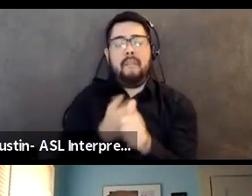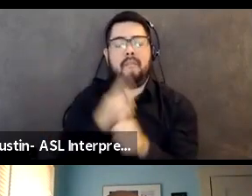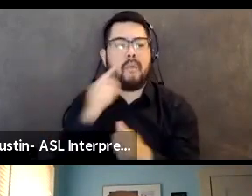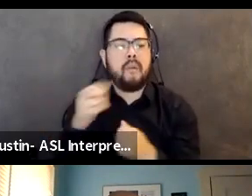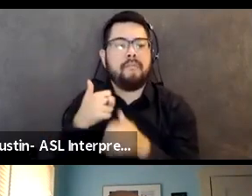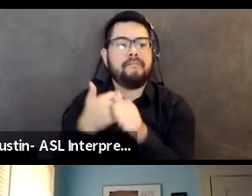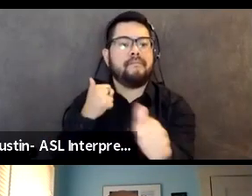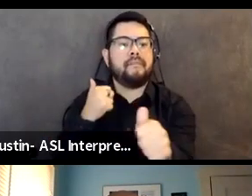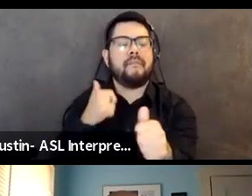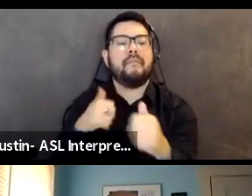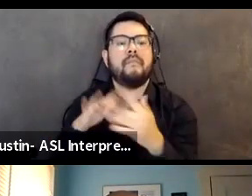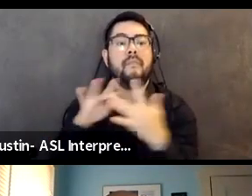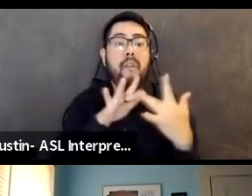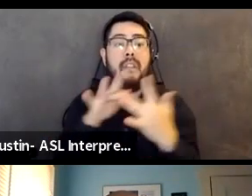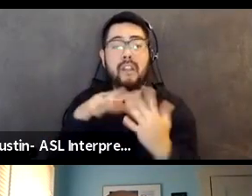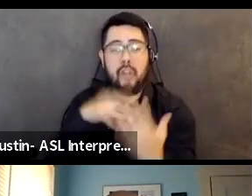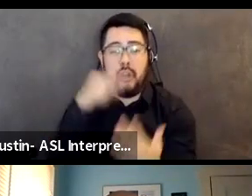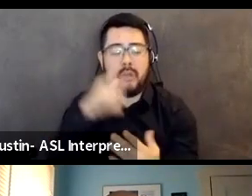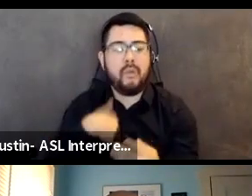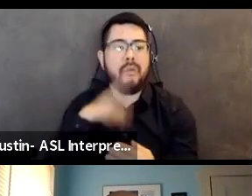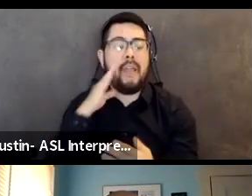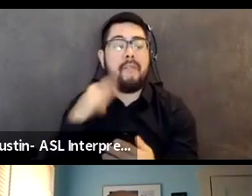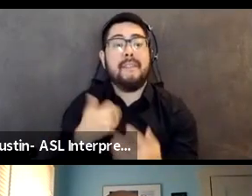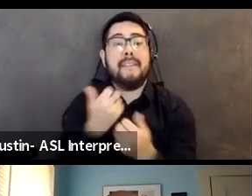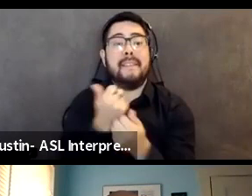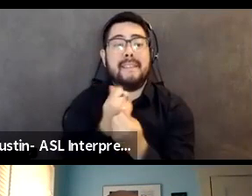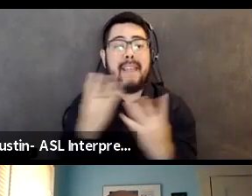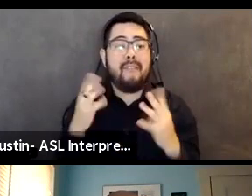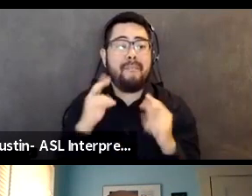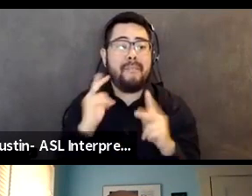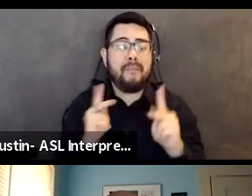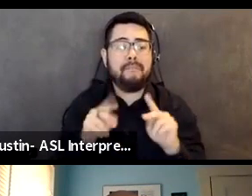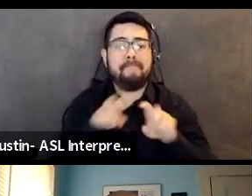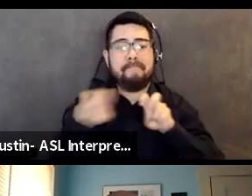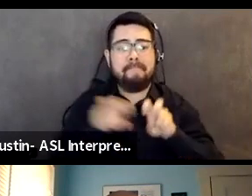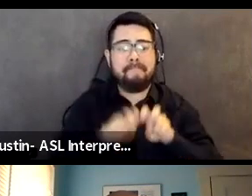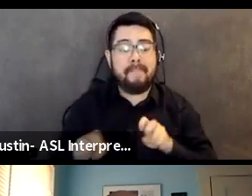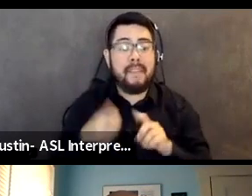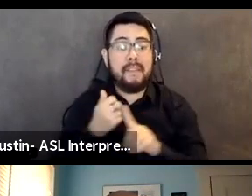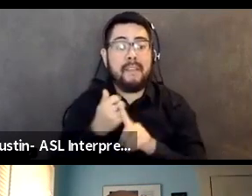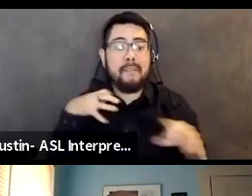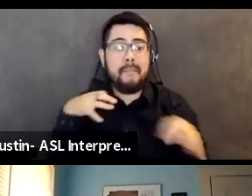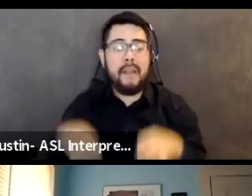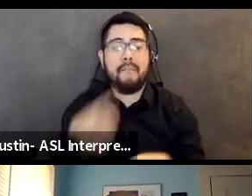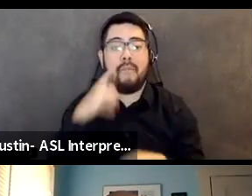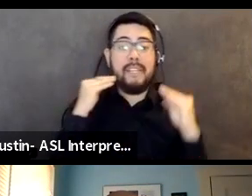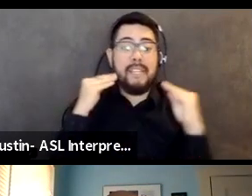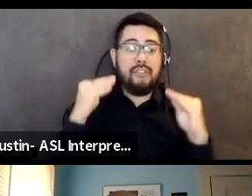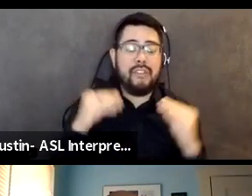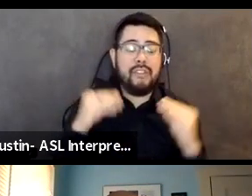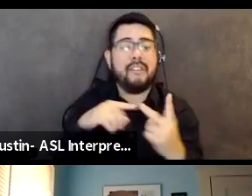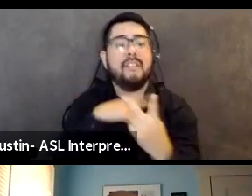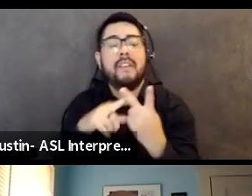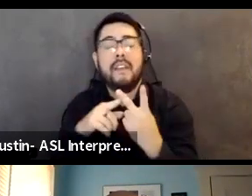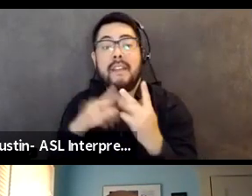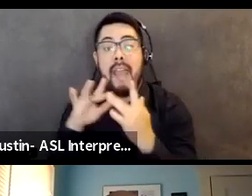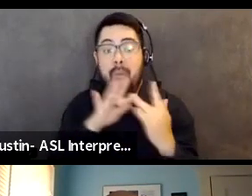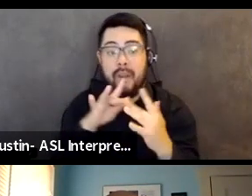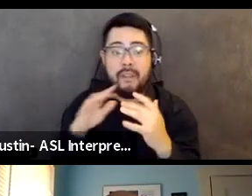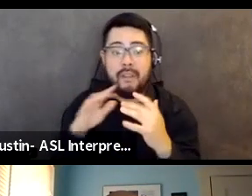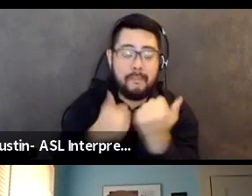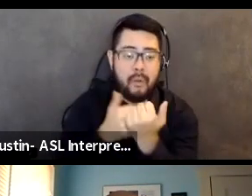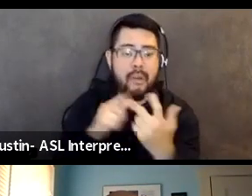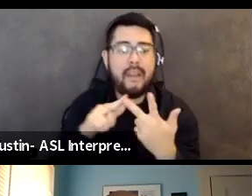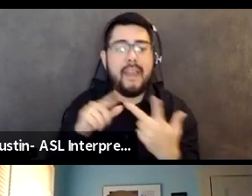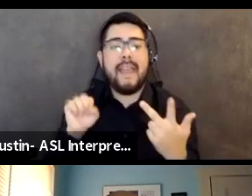variety of chiefs and executive directors on our team i'm in offices of teaching and learning network support and sel so that they can